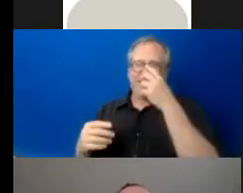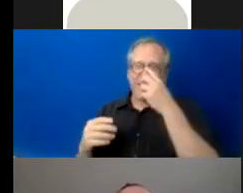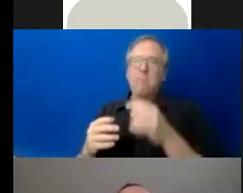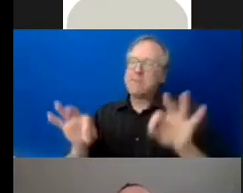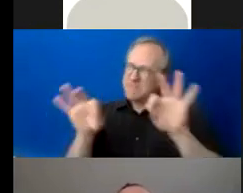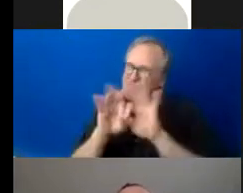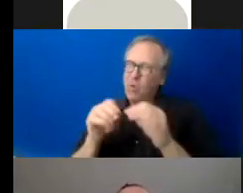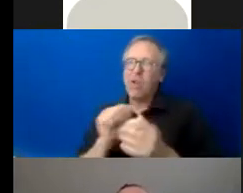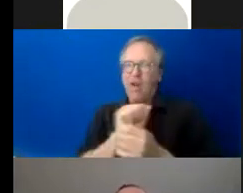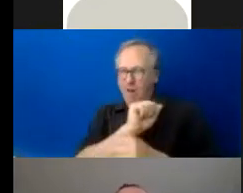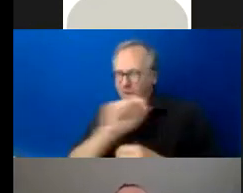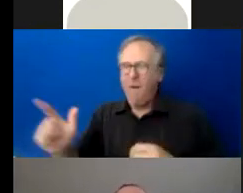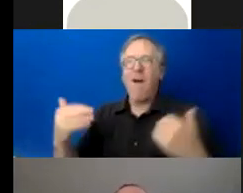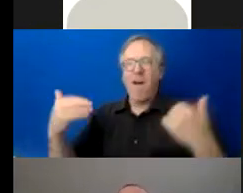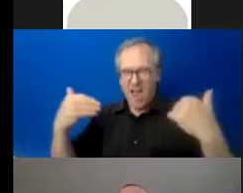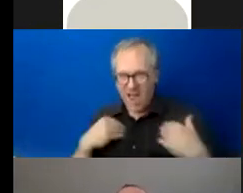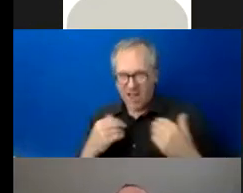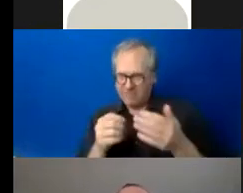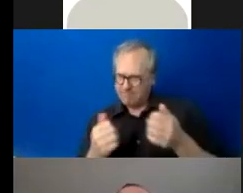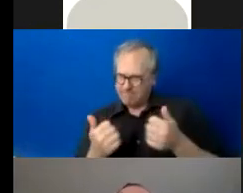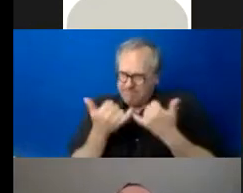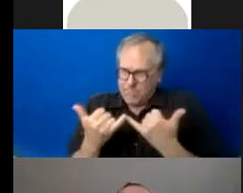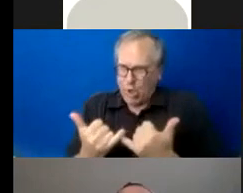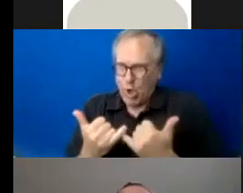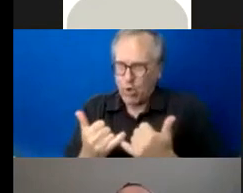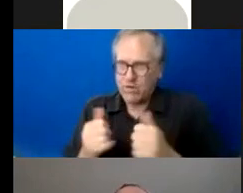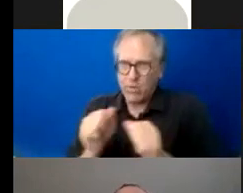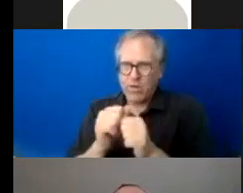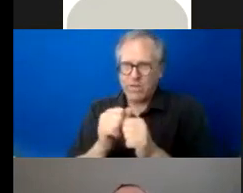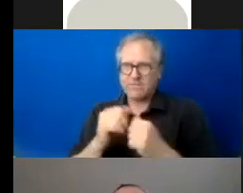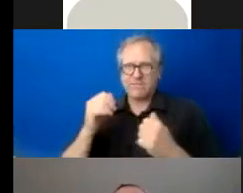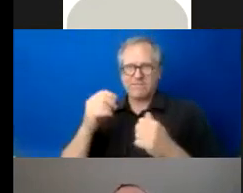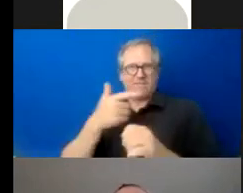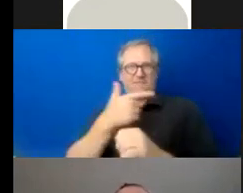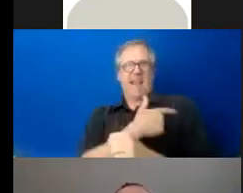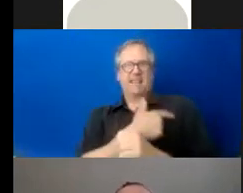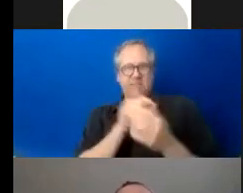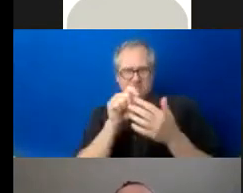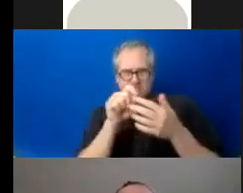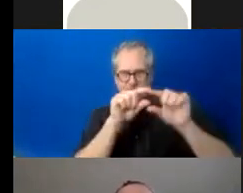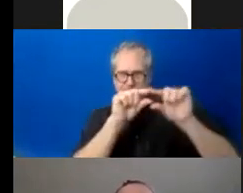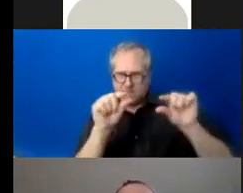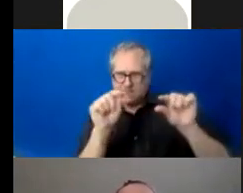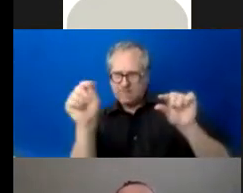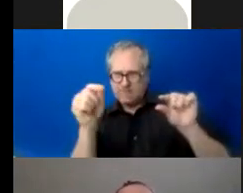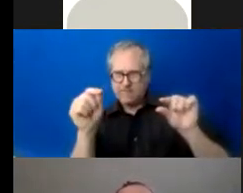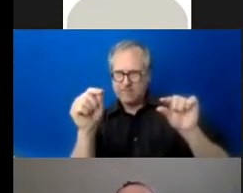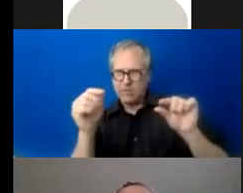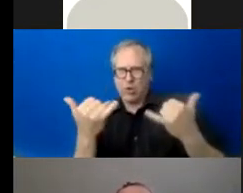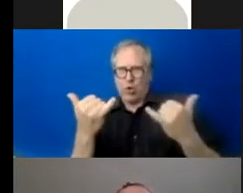on vaccines. It's a big thing we check on every year when we see kids, or, in our younger kids, we're seeing them every few months.